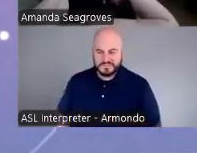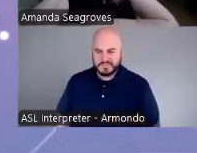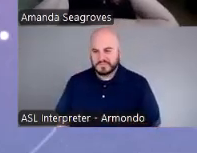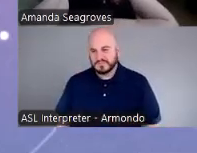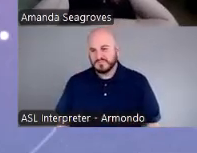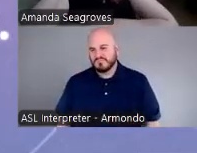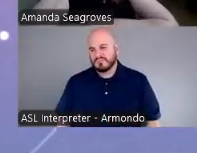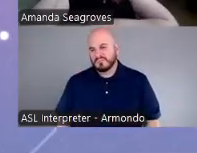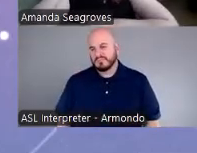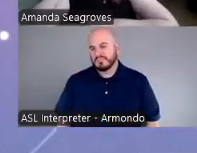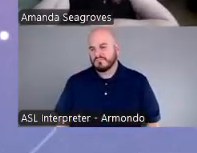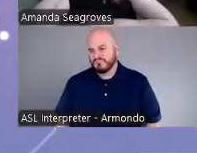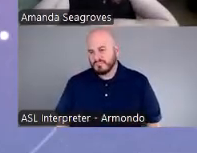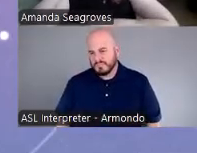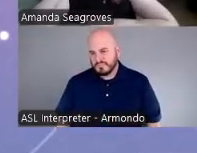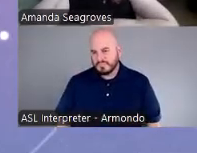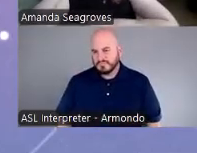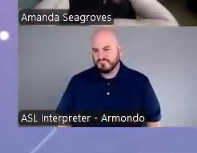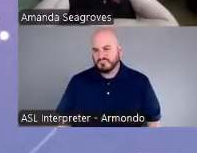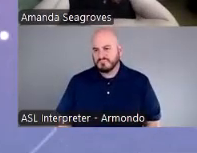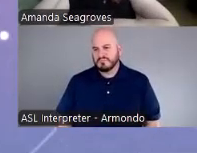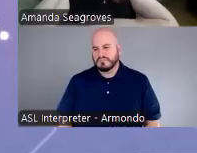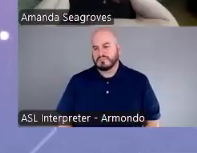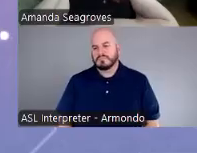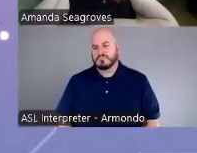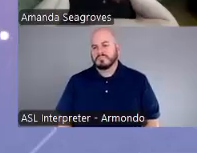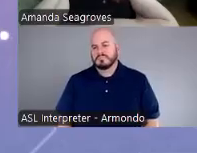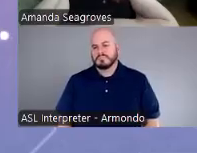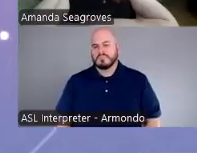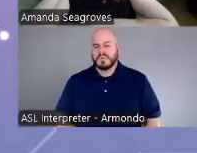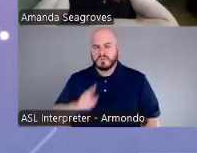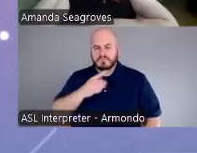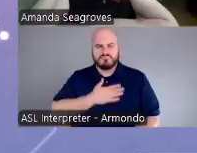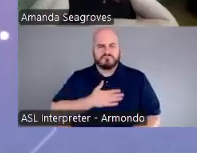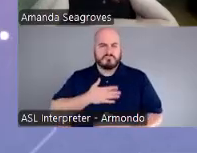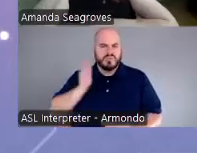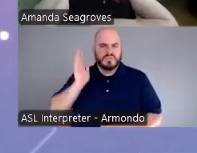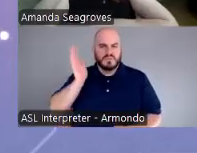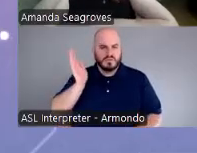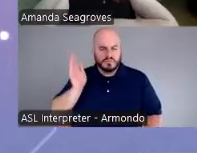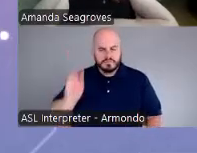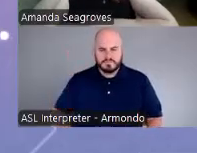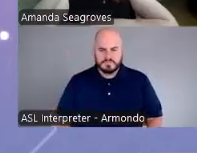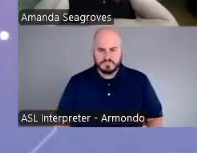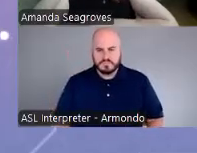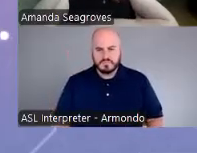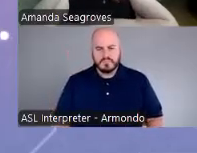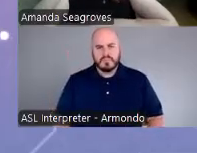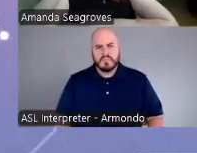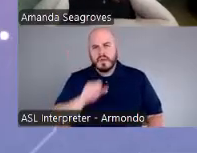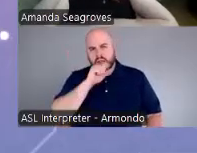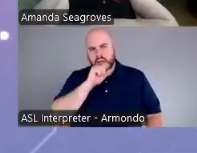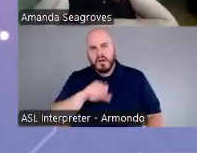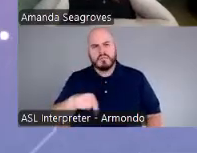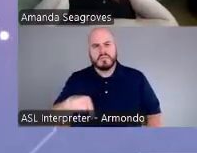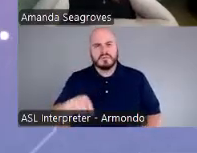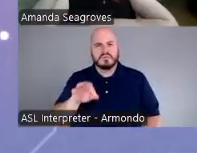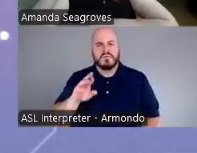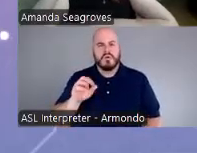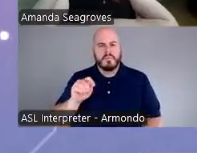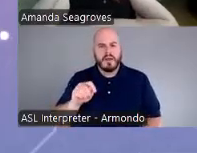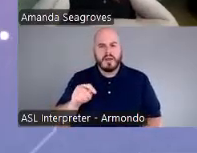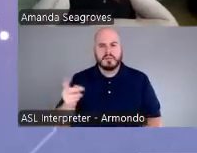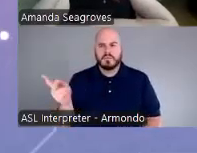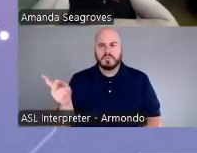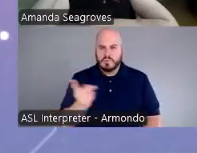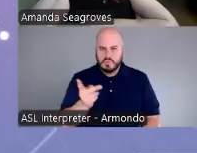some comments really praising this presentation. I was thinking I really loved this format where you and Charlie were kind of